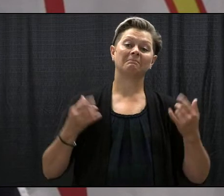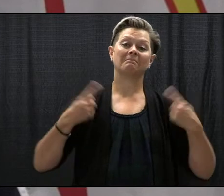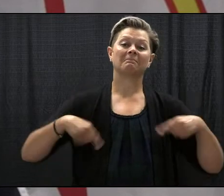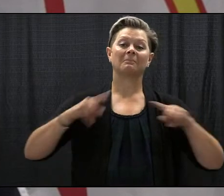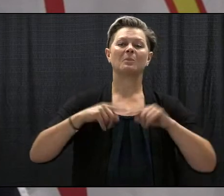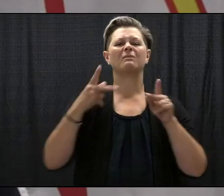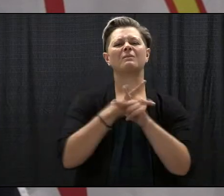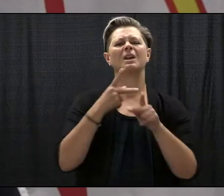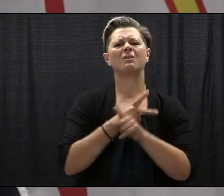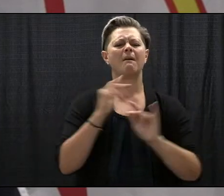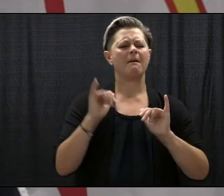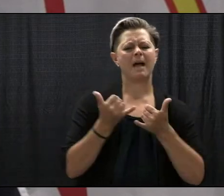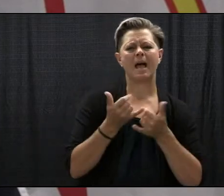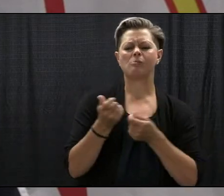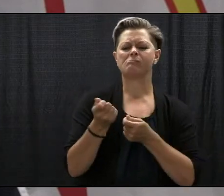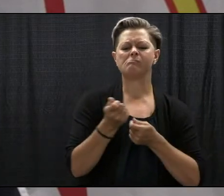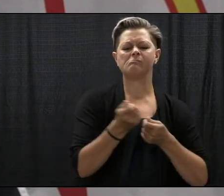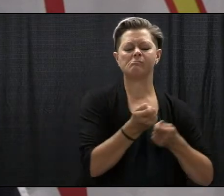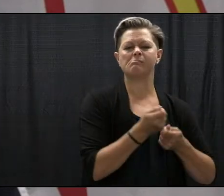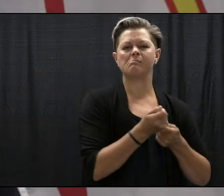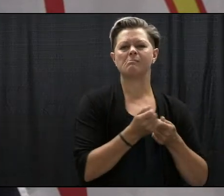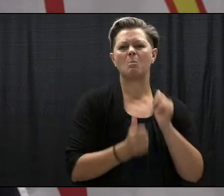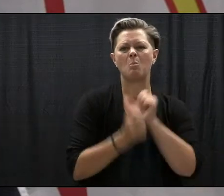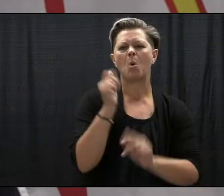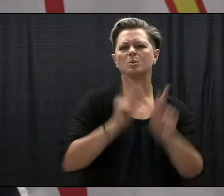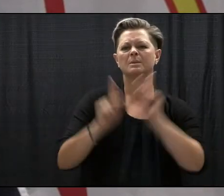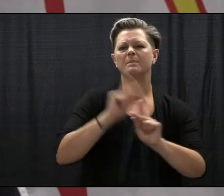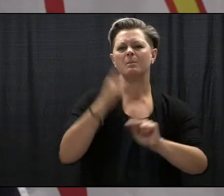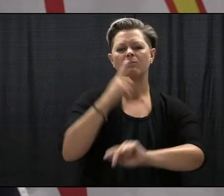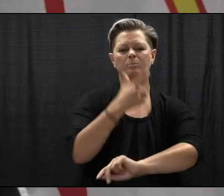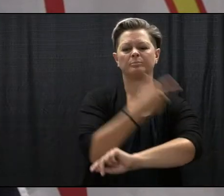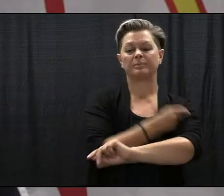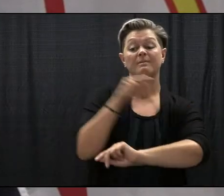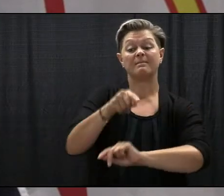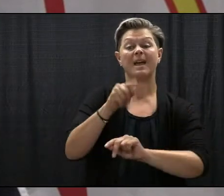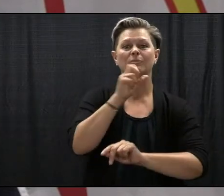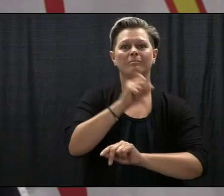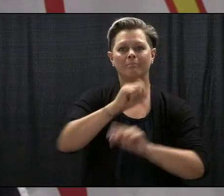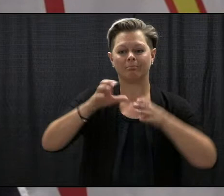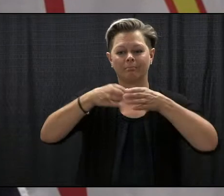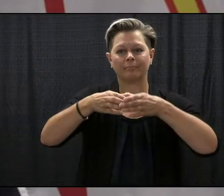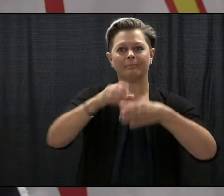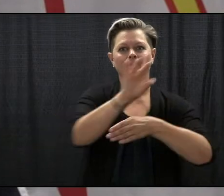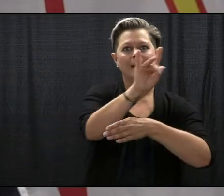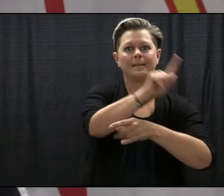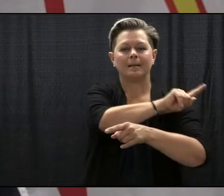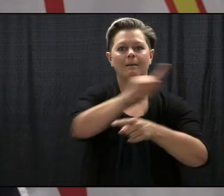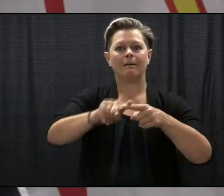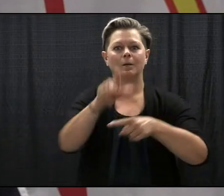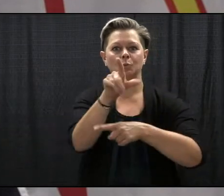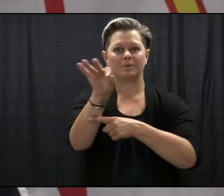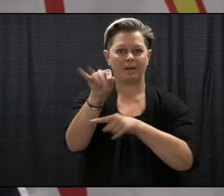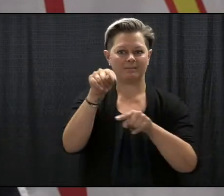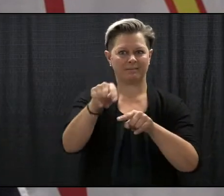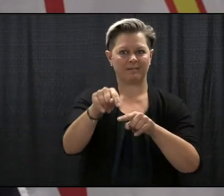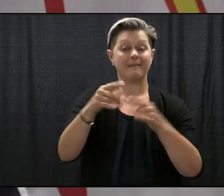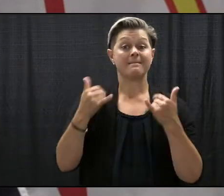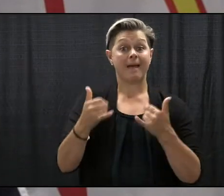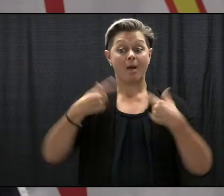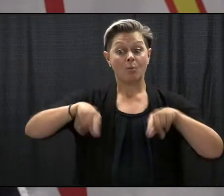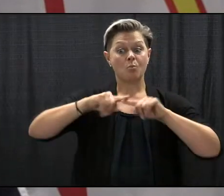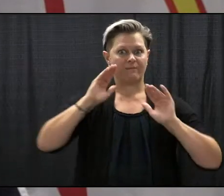reach the greatest number of people and to in those age groups. So those are plans that are in the works. We're going to